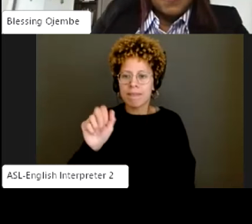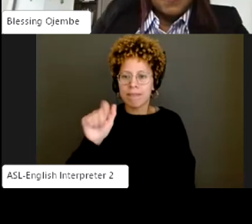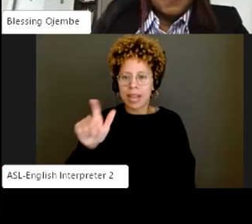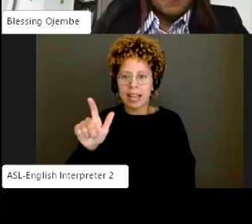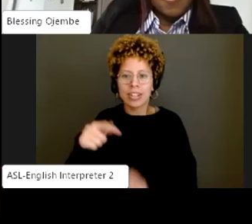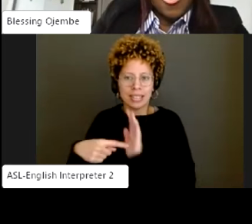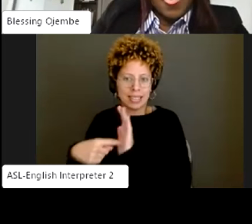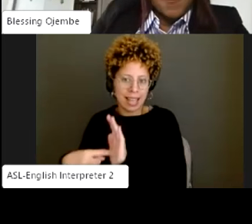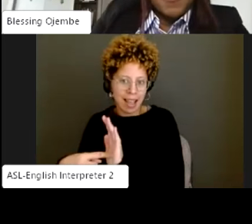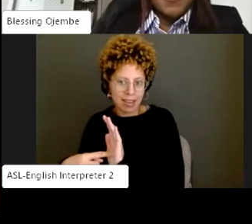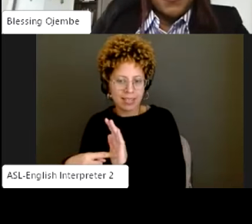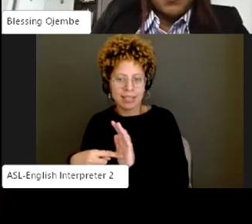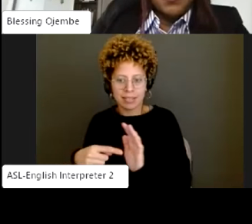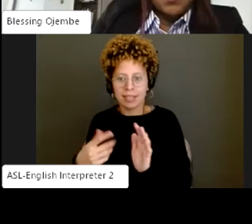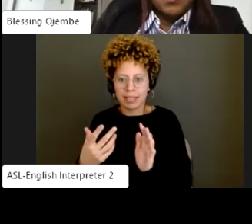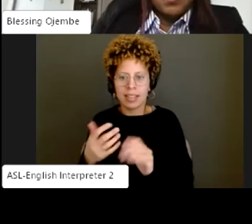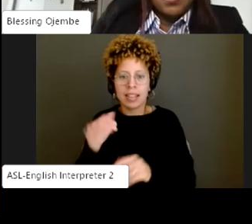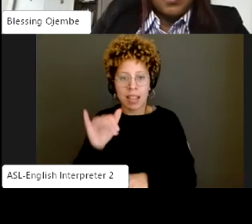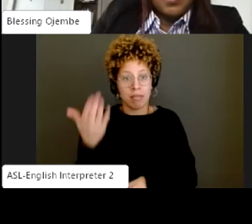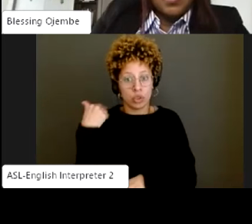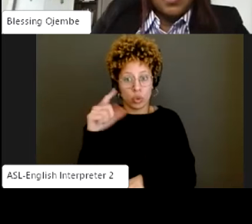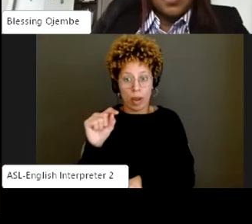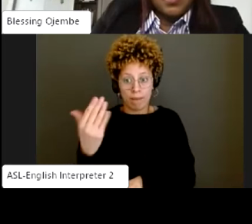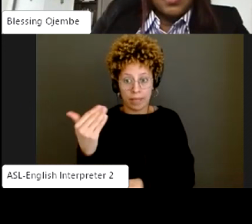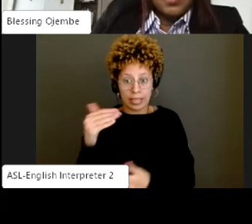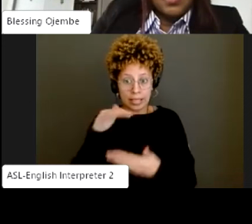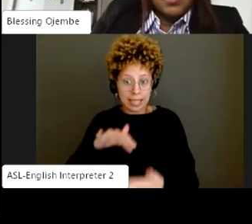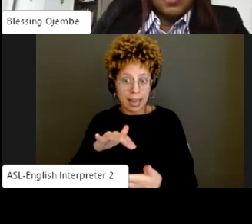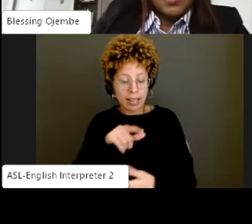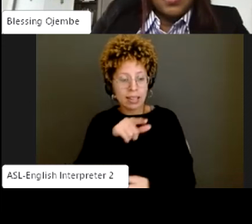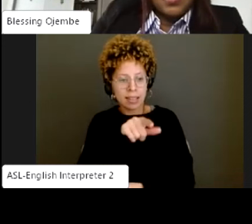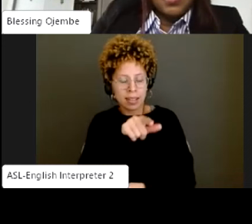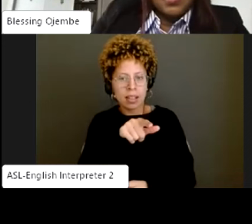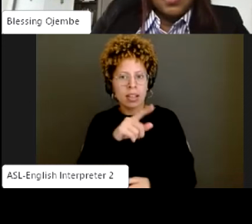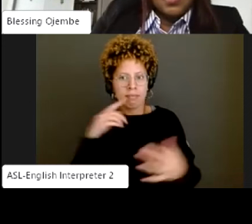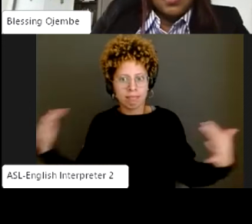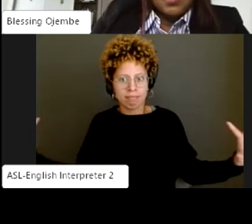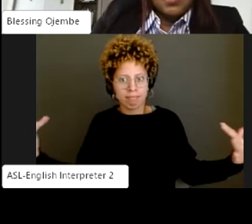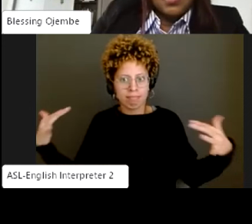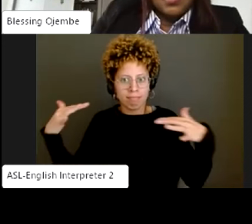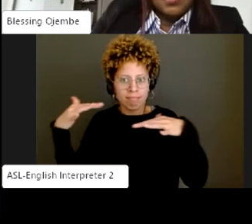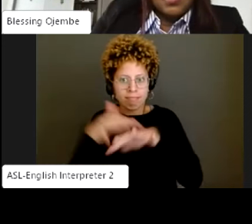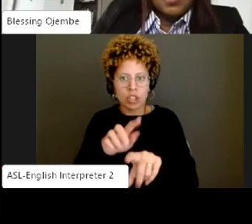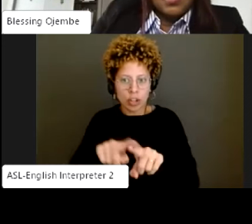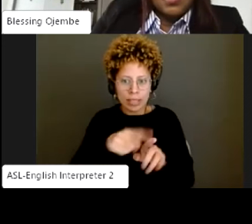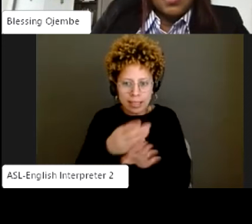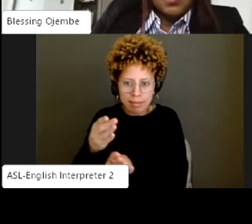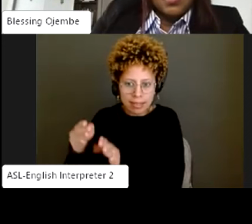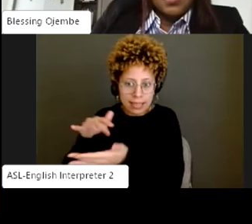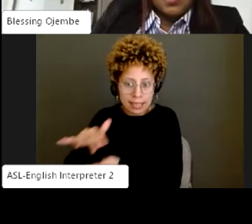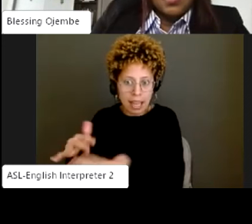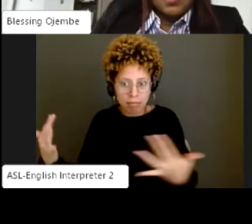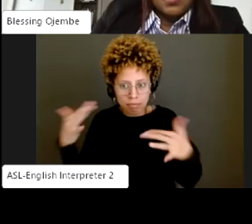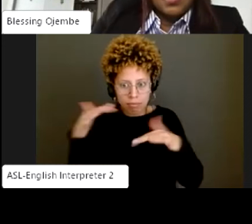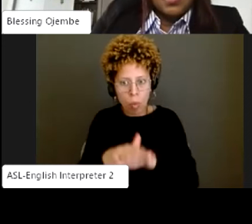by Middleton et al. In 2015. They brought so many other studies into one, and they gave